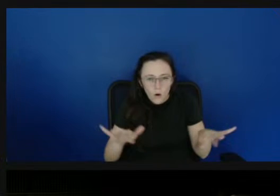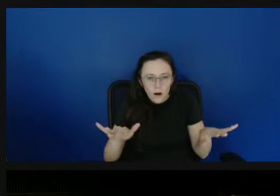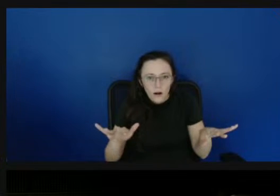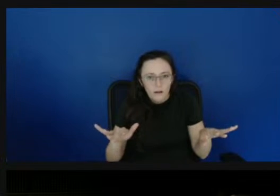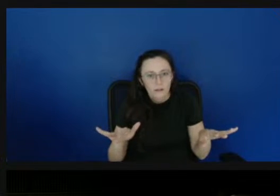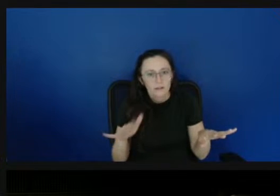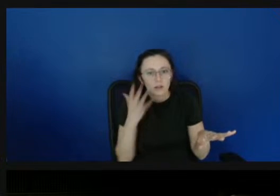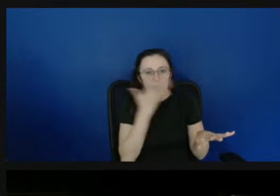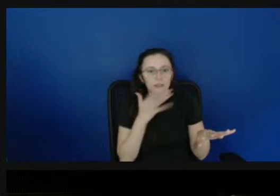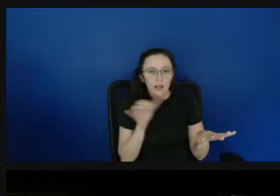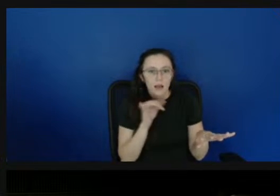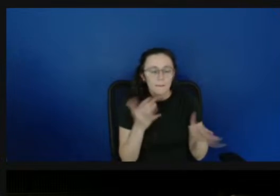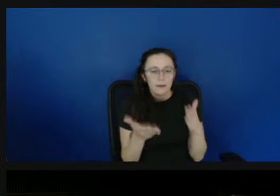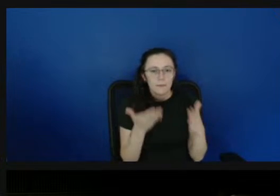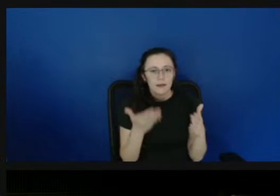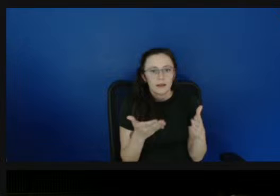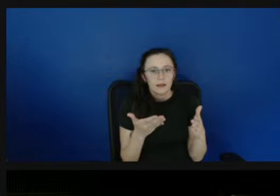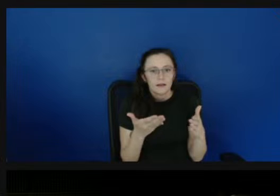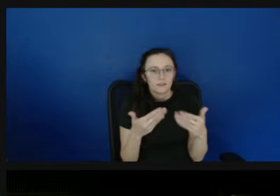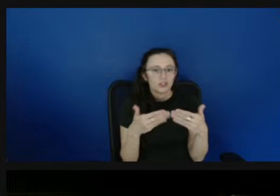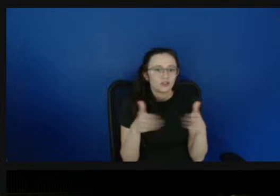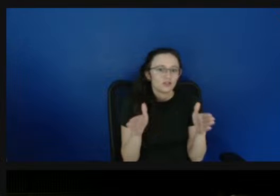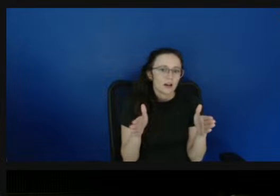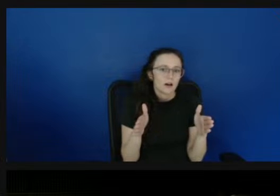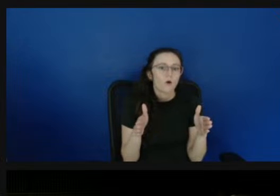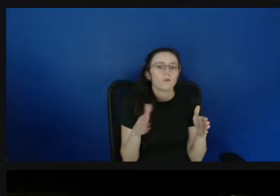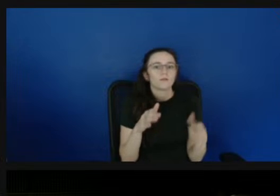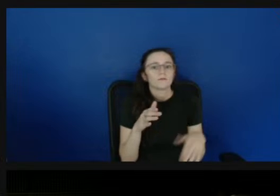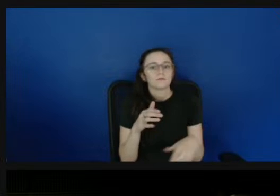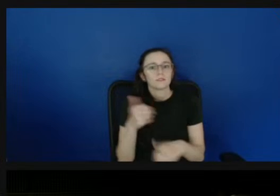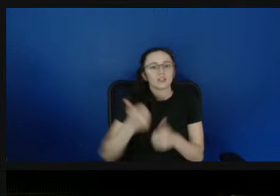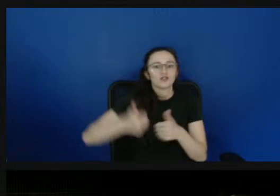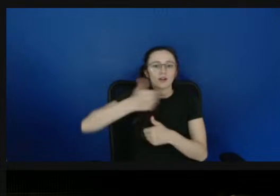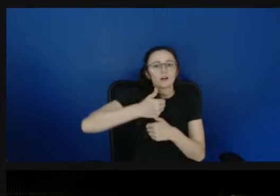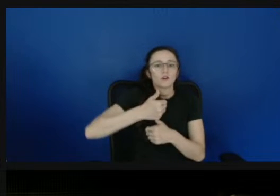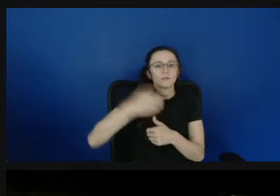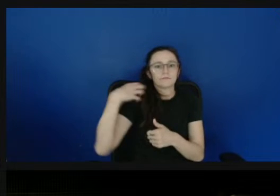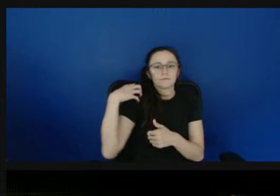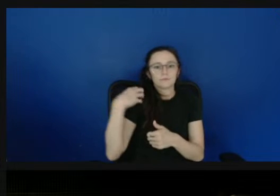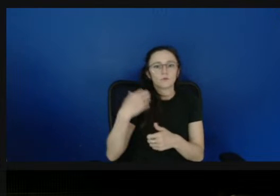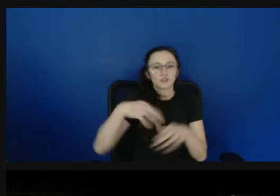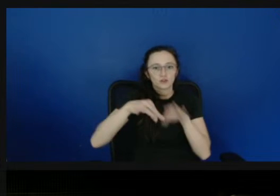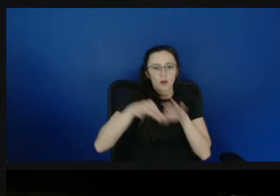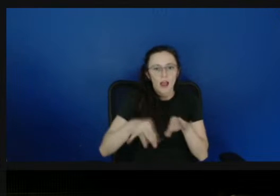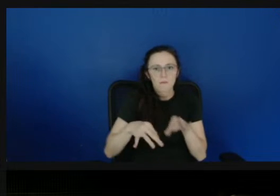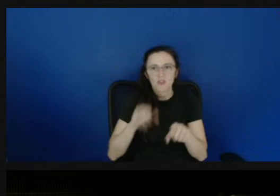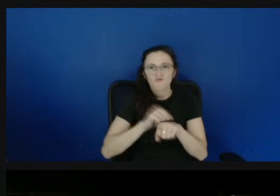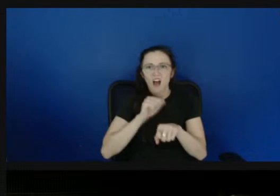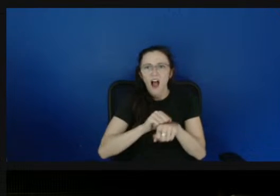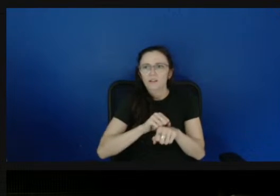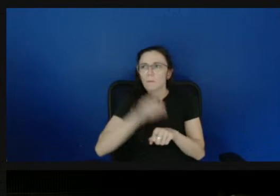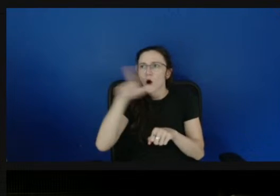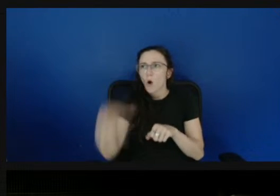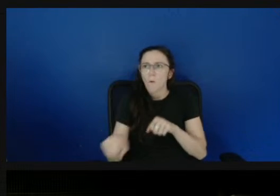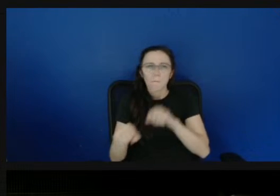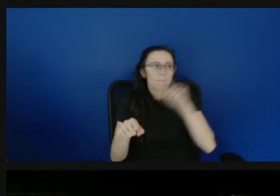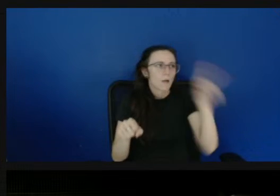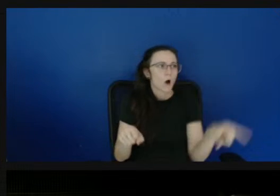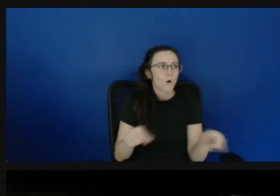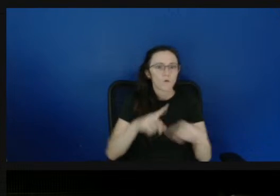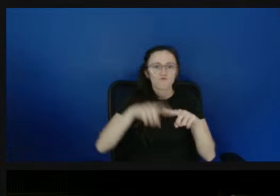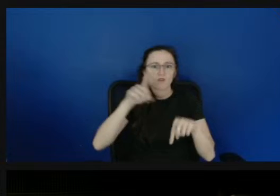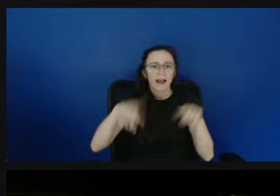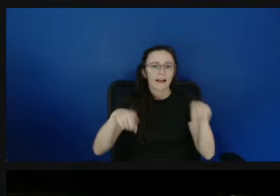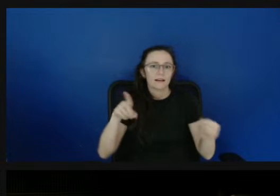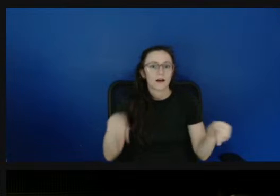what the general was describing, with rocks hitting each other in midair and going in random directions, and it gets a little bit of that kind